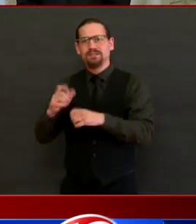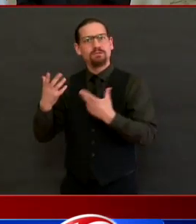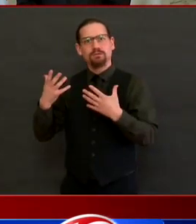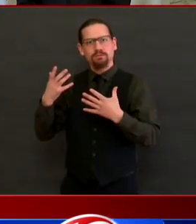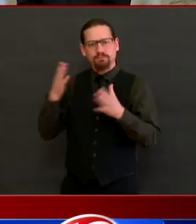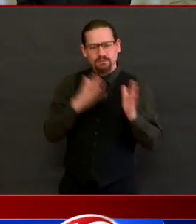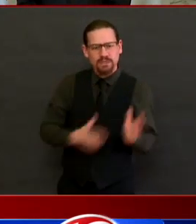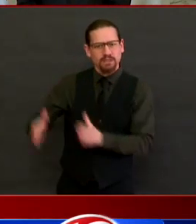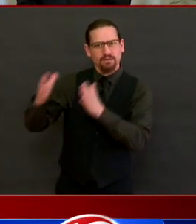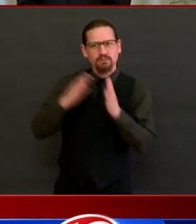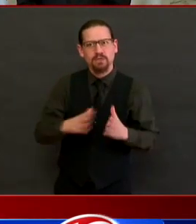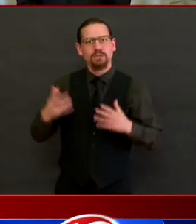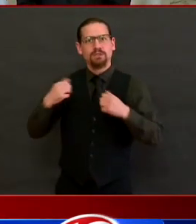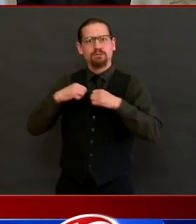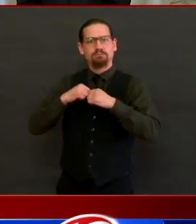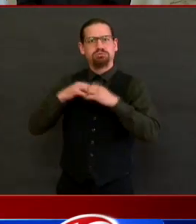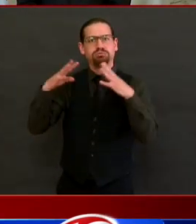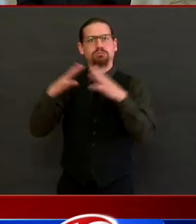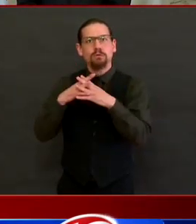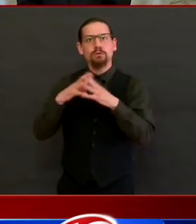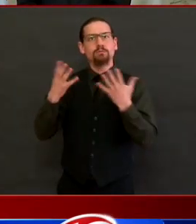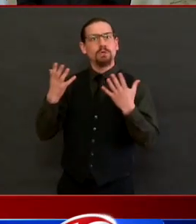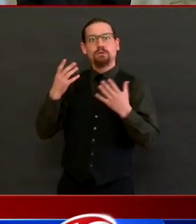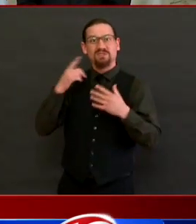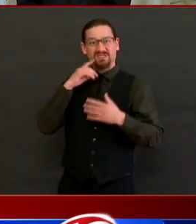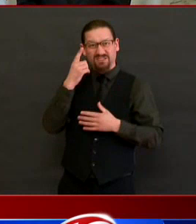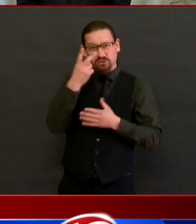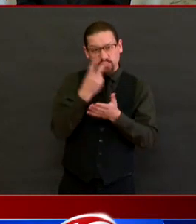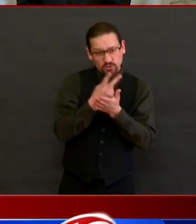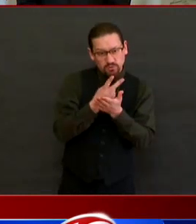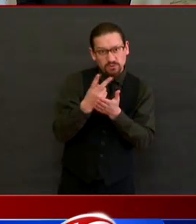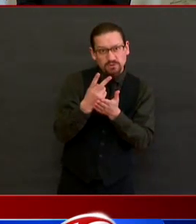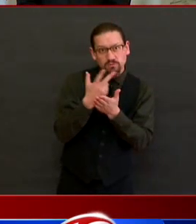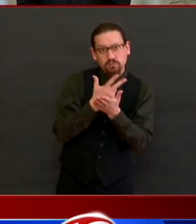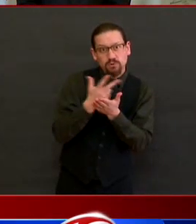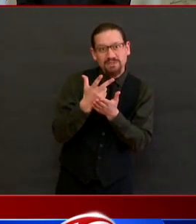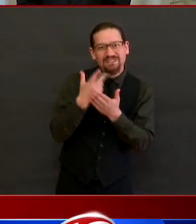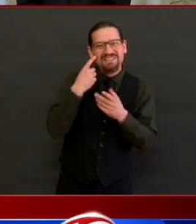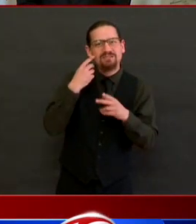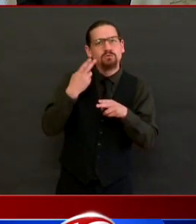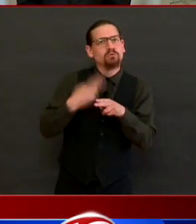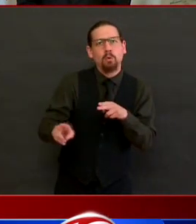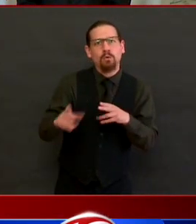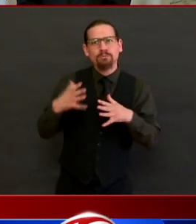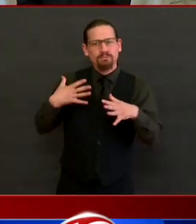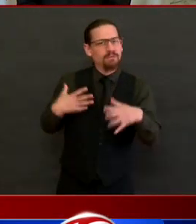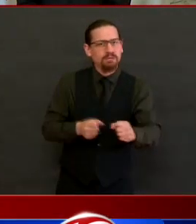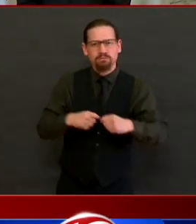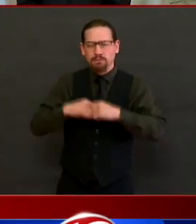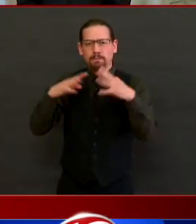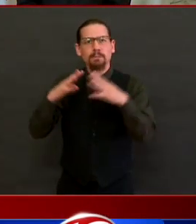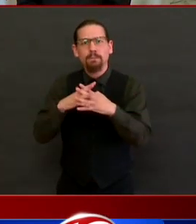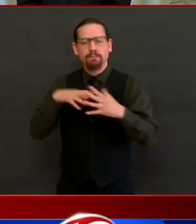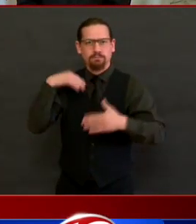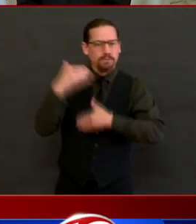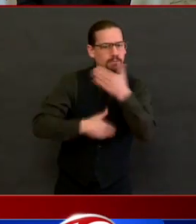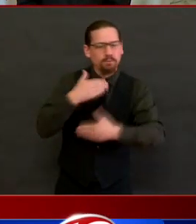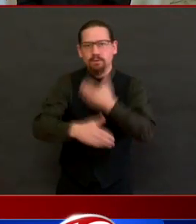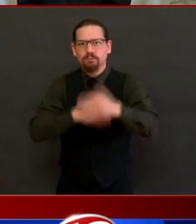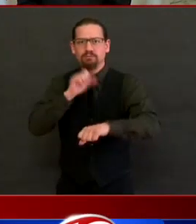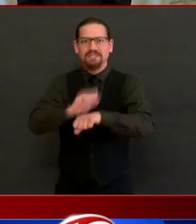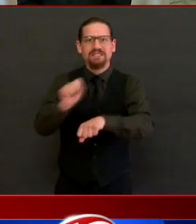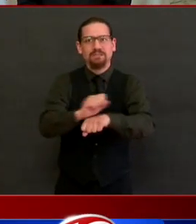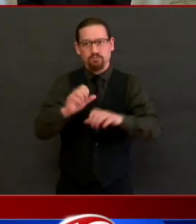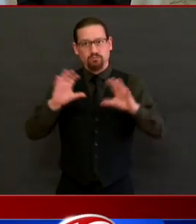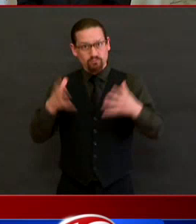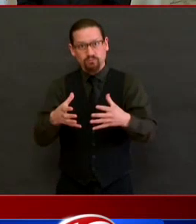At this point, we have more than 6,000 Rhode Islanders in quarantine, the vast, vast majority, nearly all of whom are